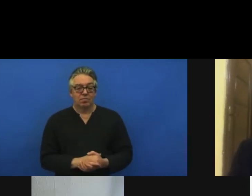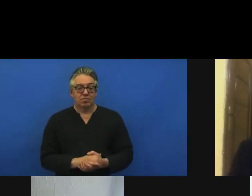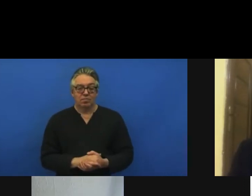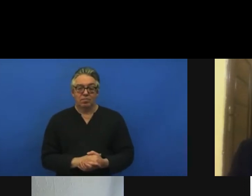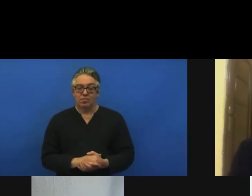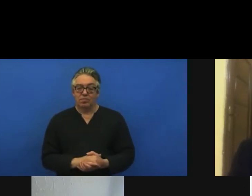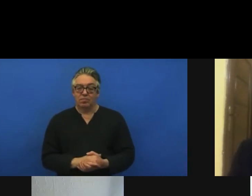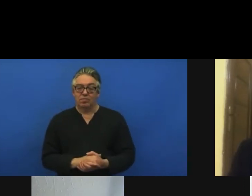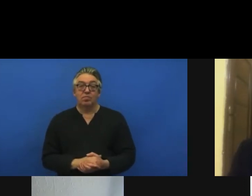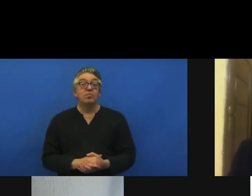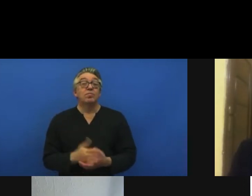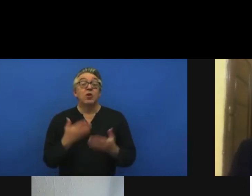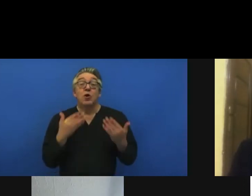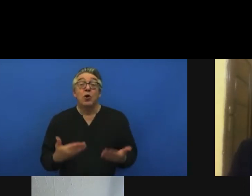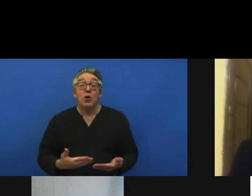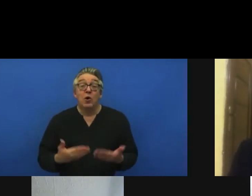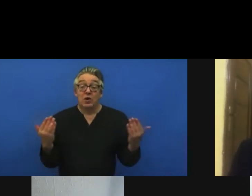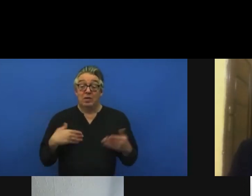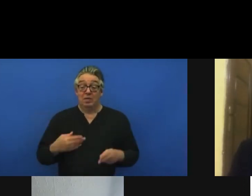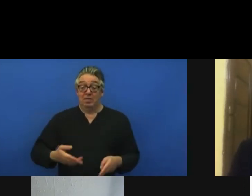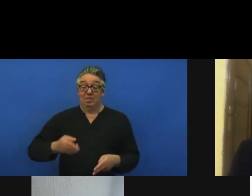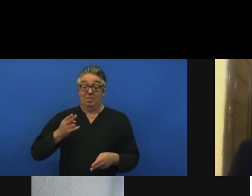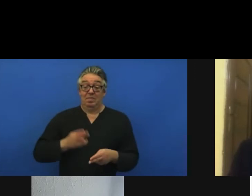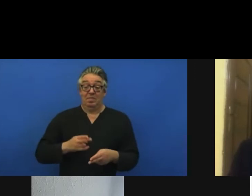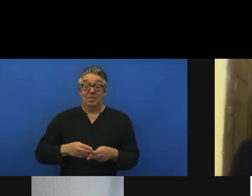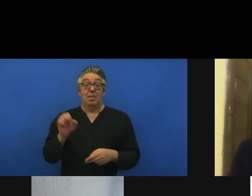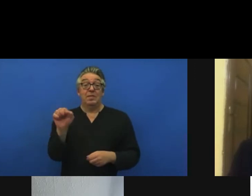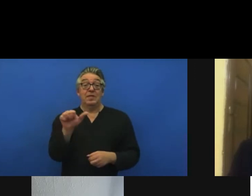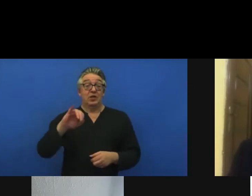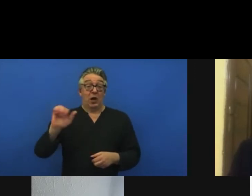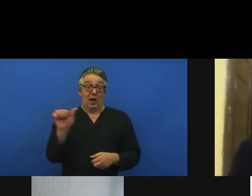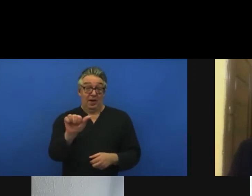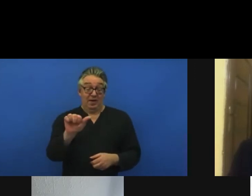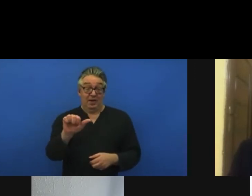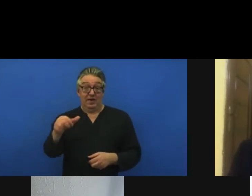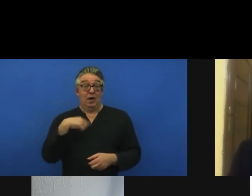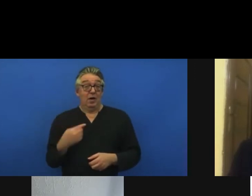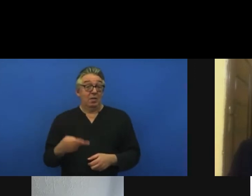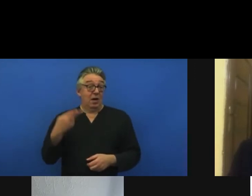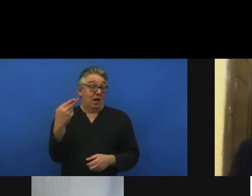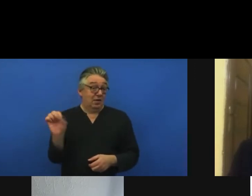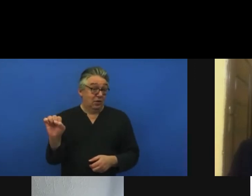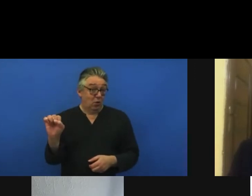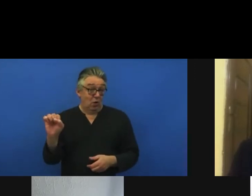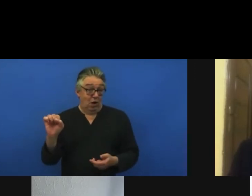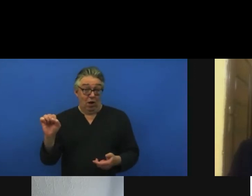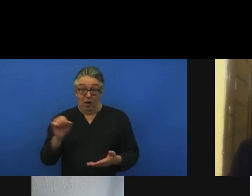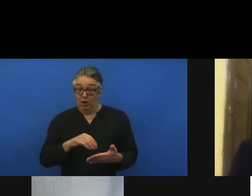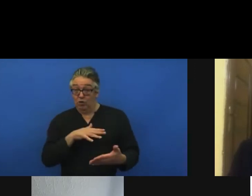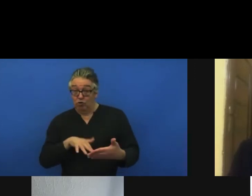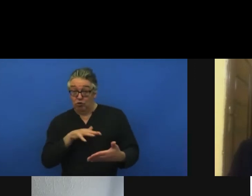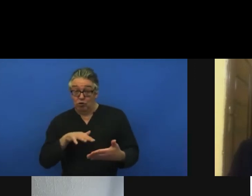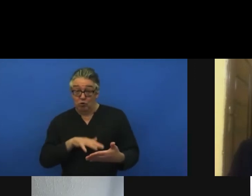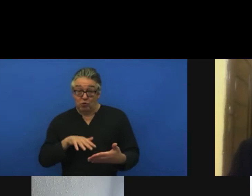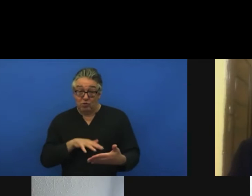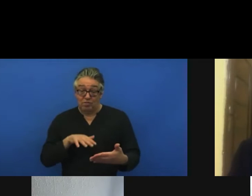Good day, everyone. My name is Saja Qadimi, a high school student and an activist in the Iraqi Alliance for People